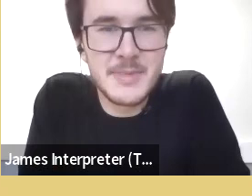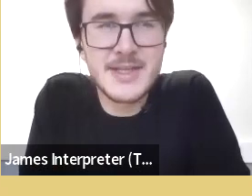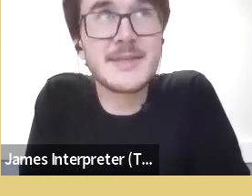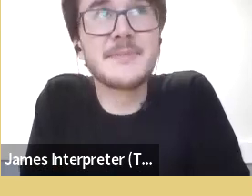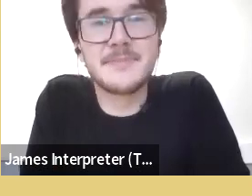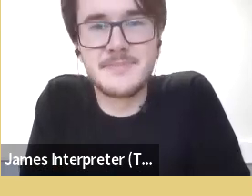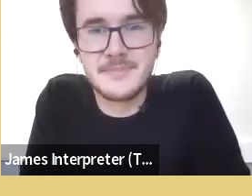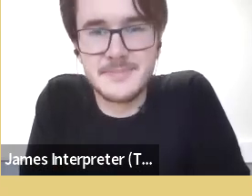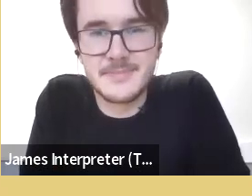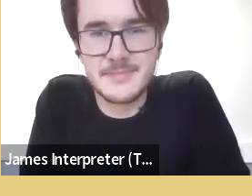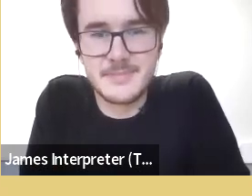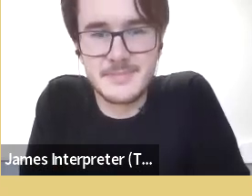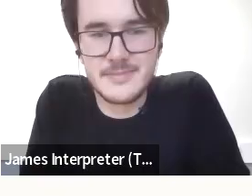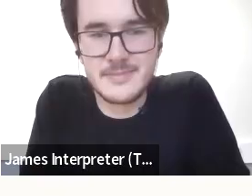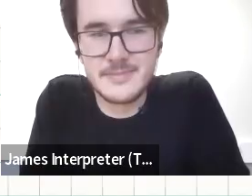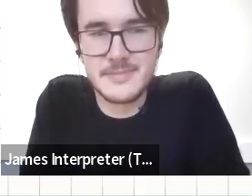Next slide, please.